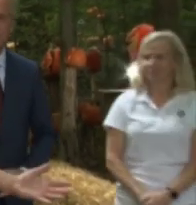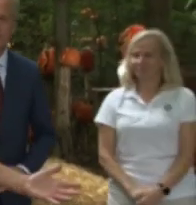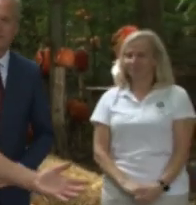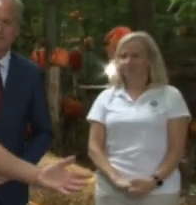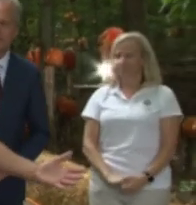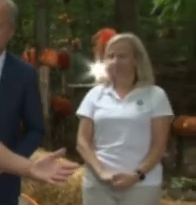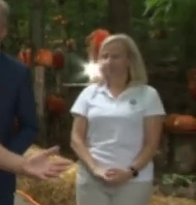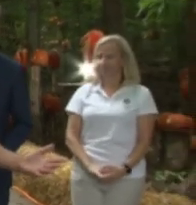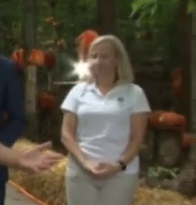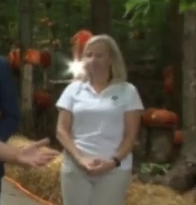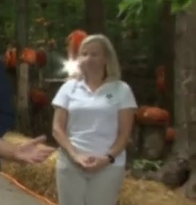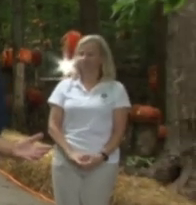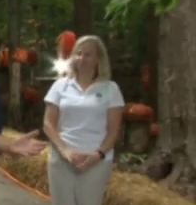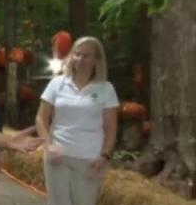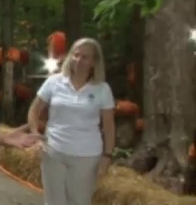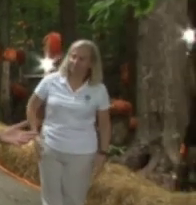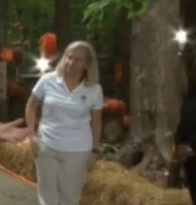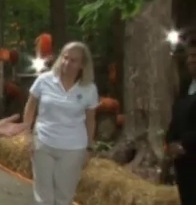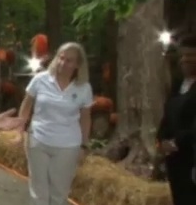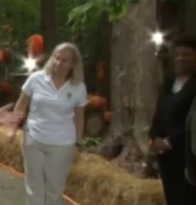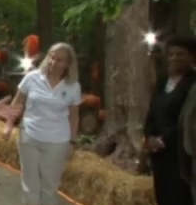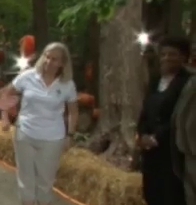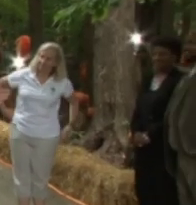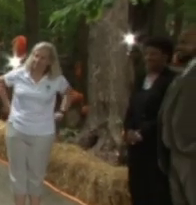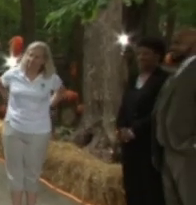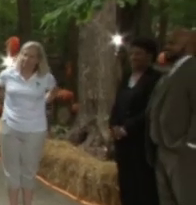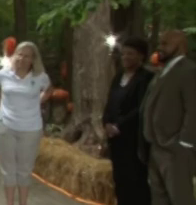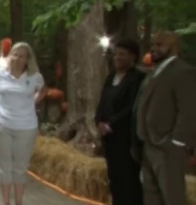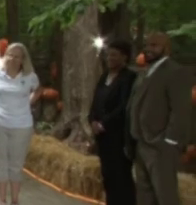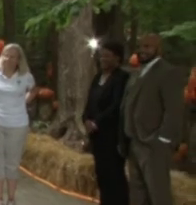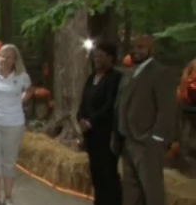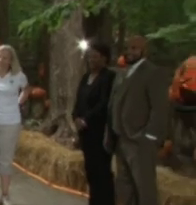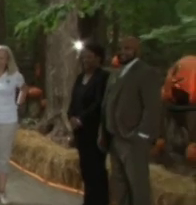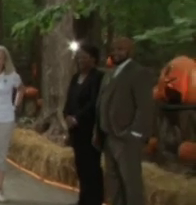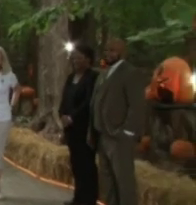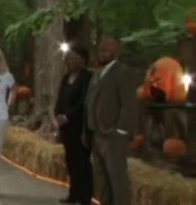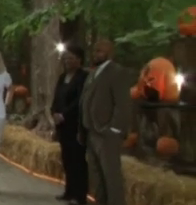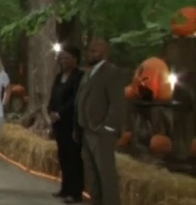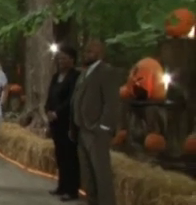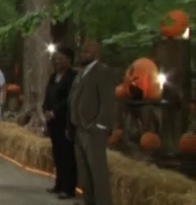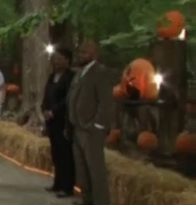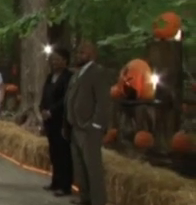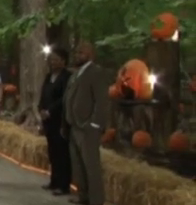A little music, Robert, since we're in my old Kentucky home.